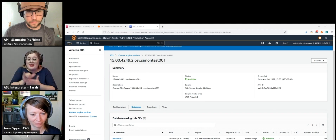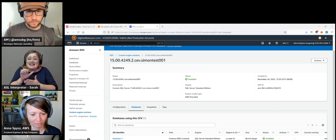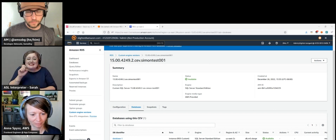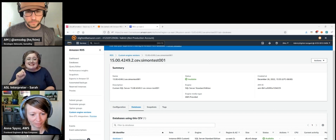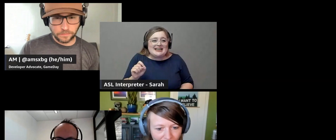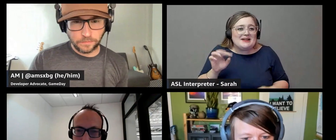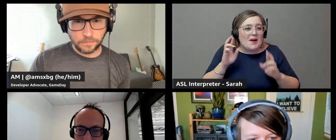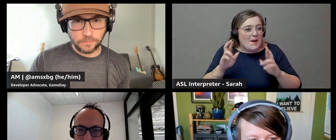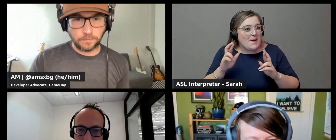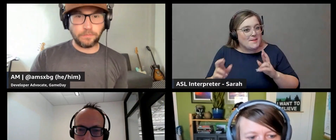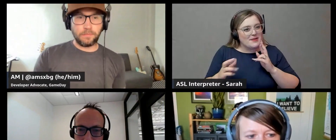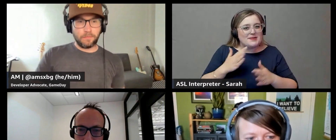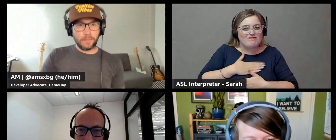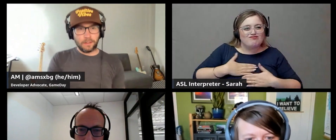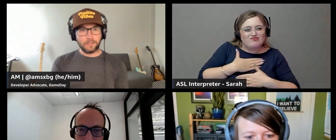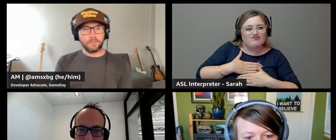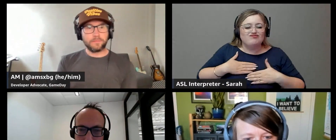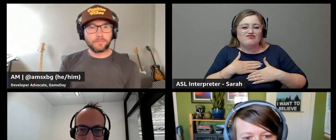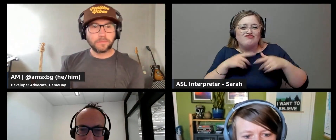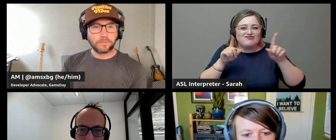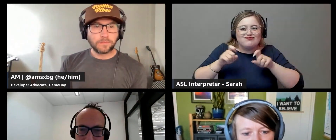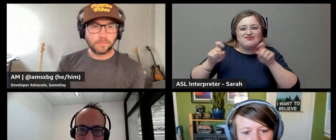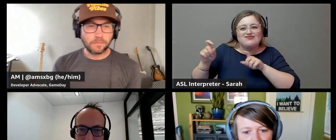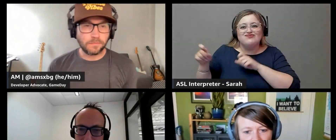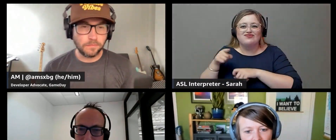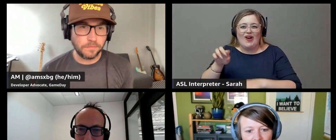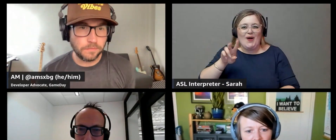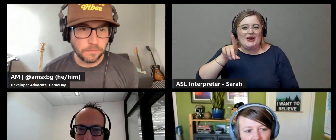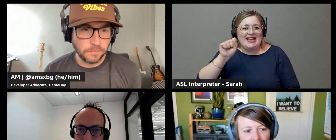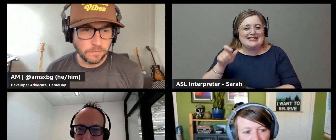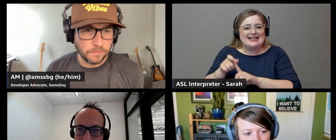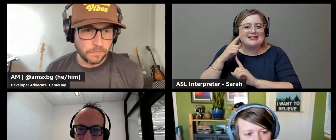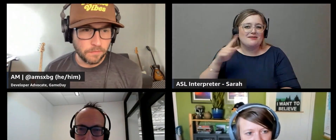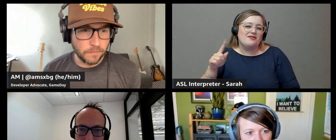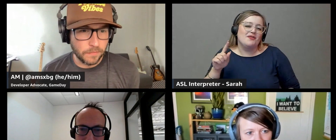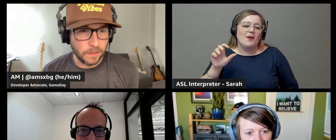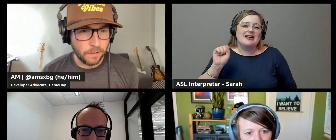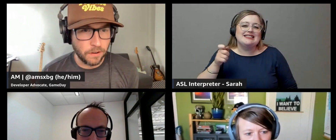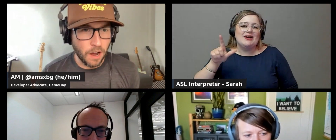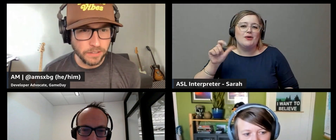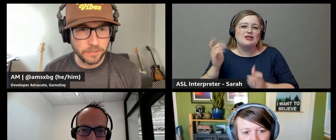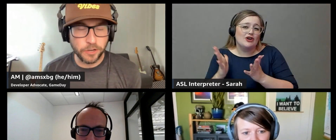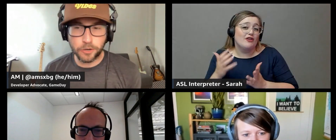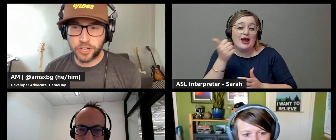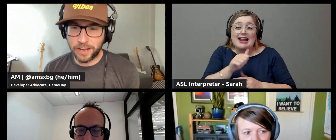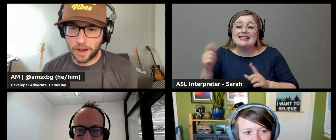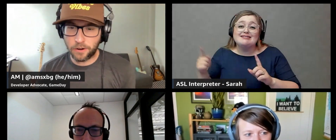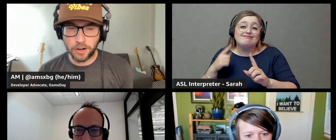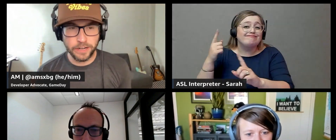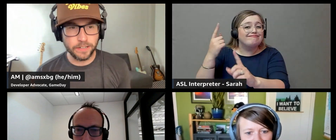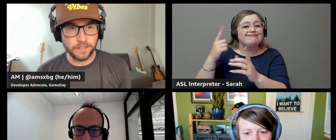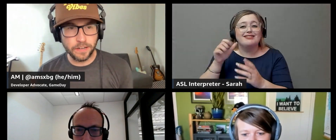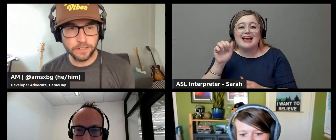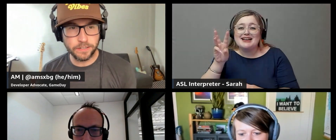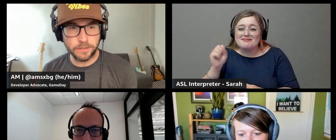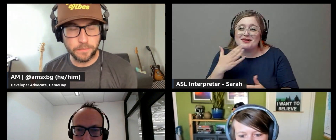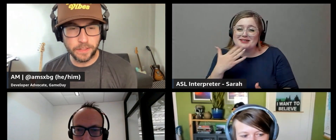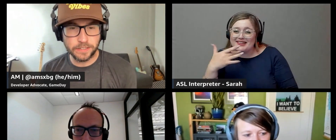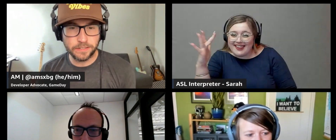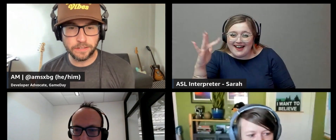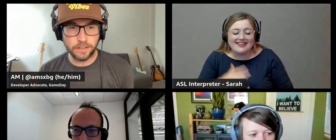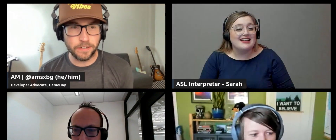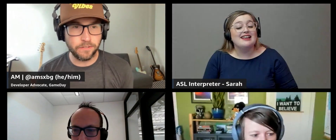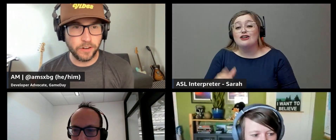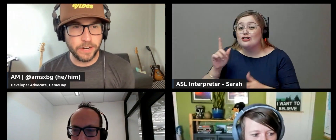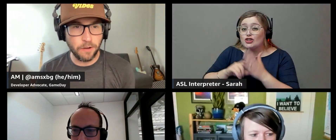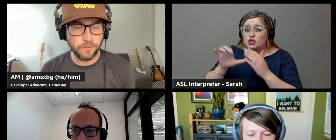RDS Custom for SQL Server, and any pursuits they have on AWS, I wish them luck on that. Awesome. Go check out RDS Custom.